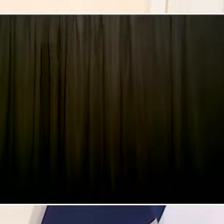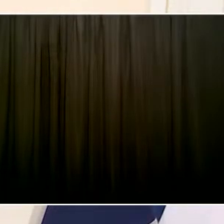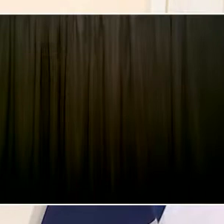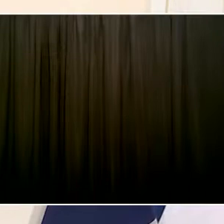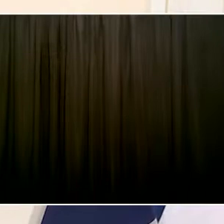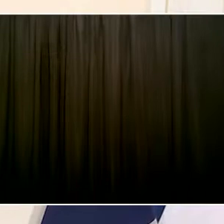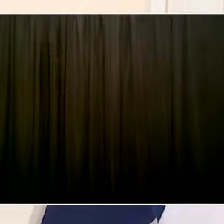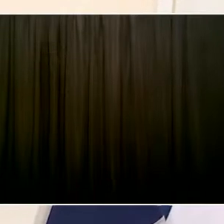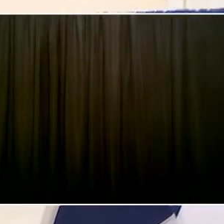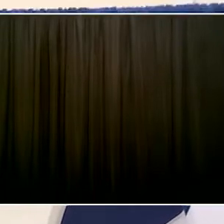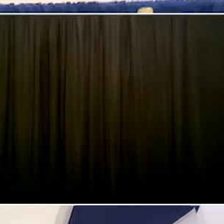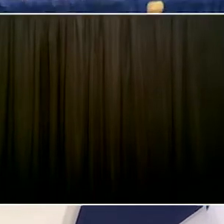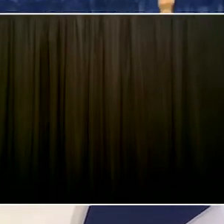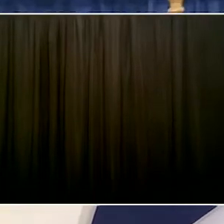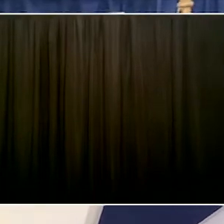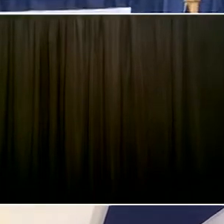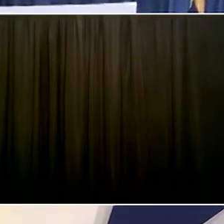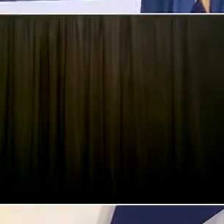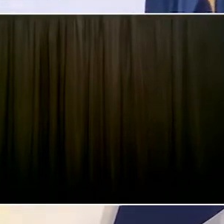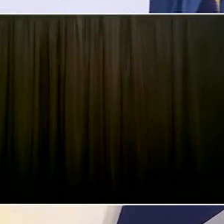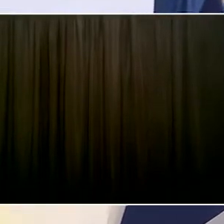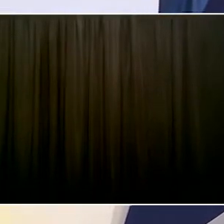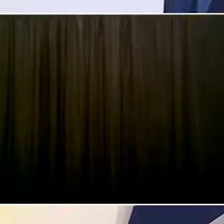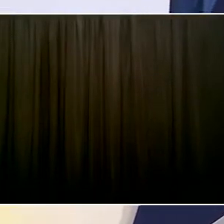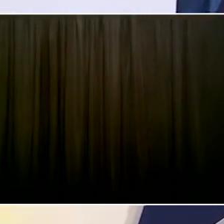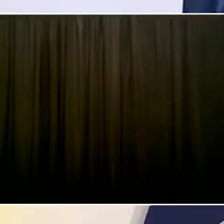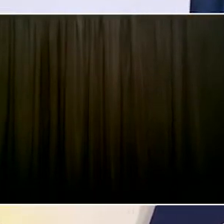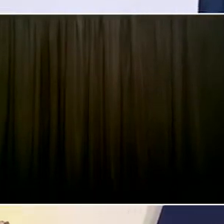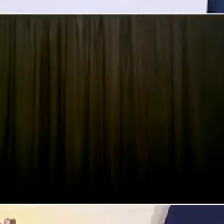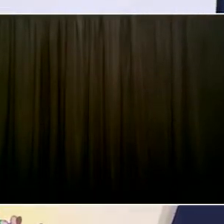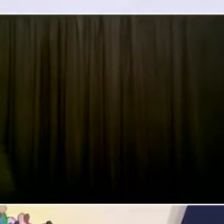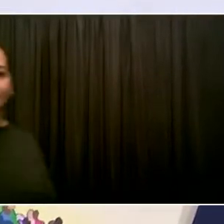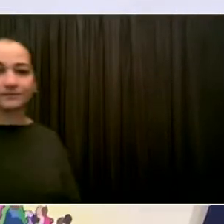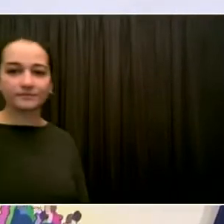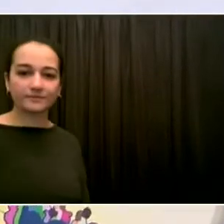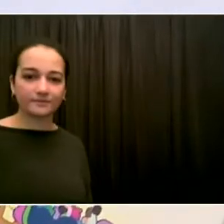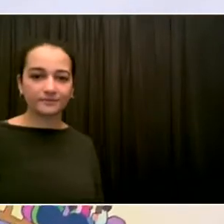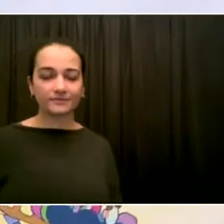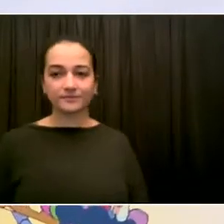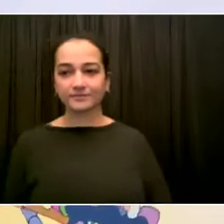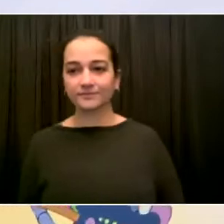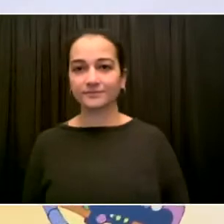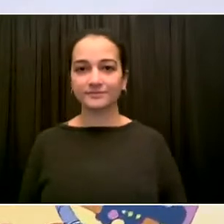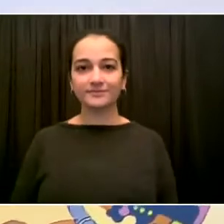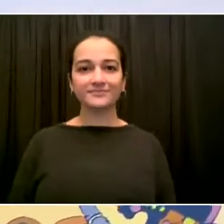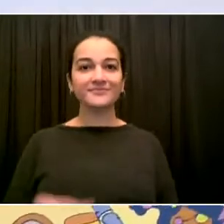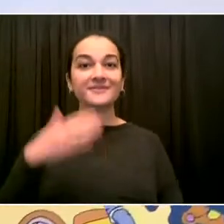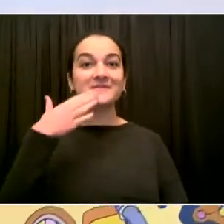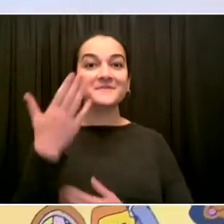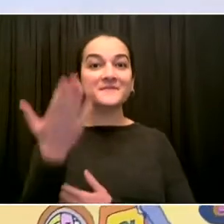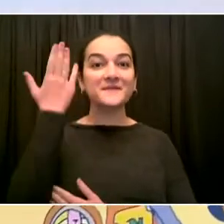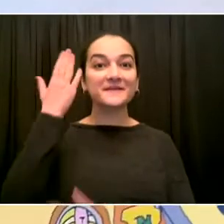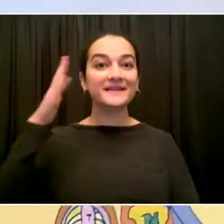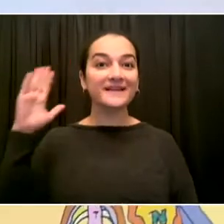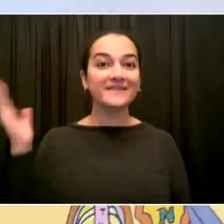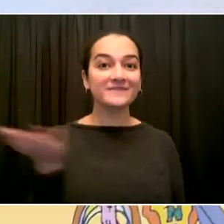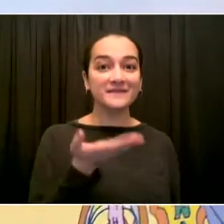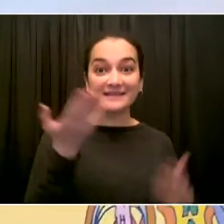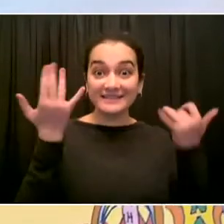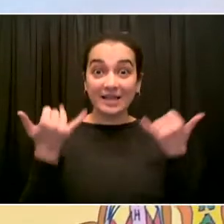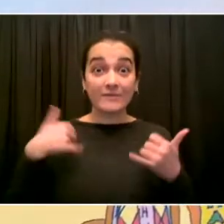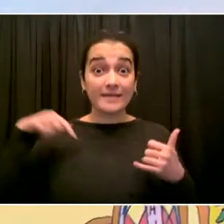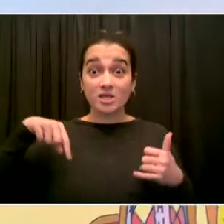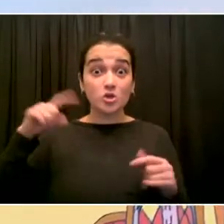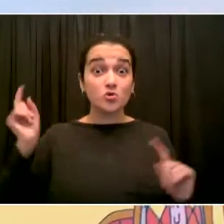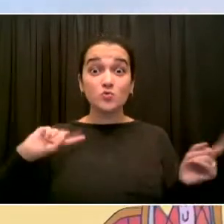Good morning, everybody. We are live again from Brooklyn Borough Hall, and we are having a great City Hall in your Borough